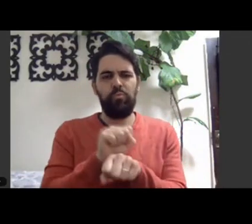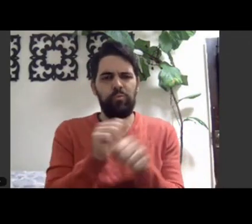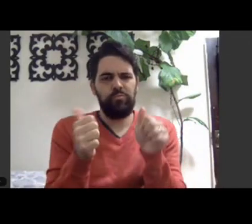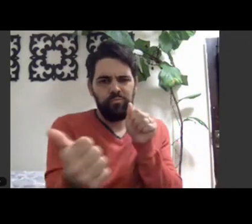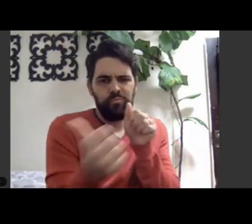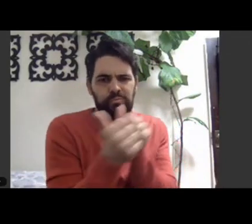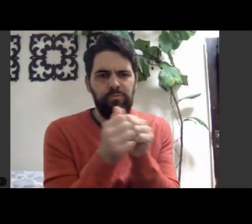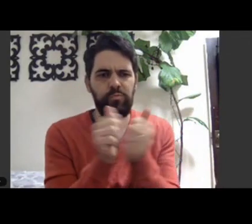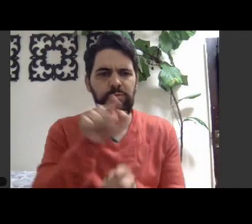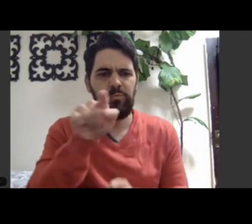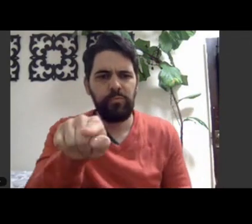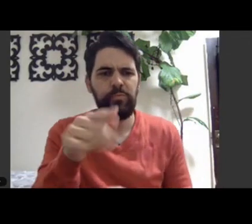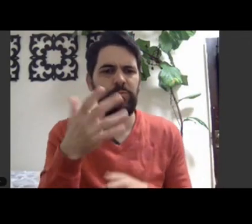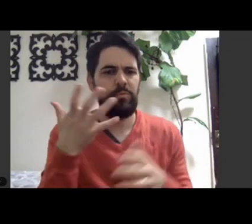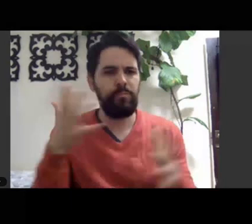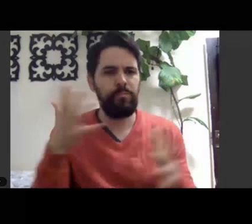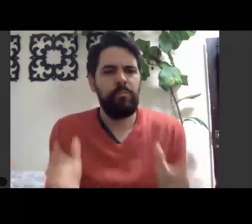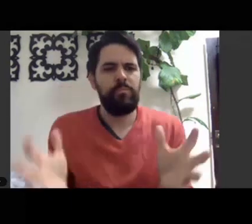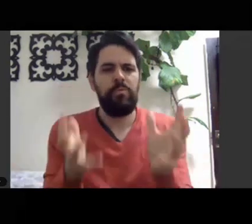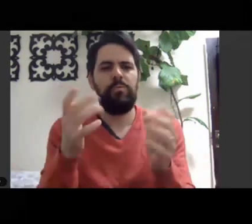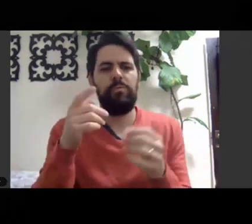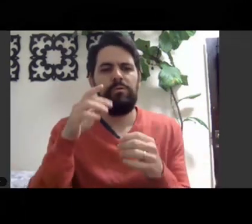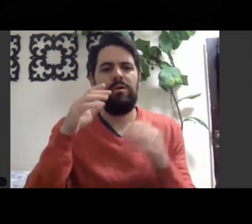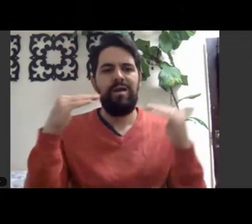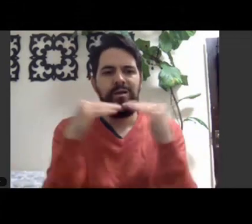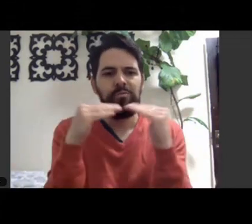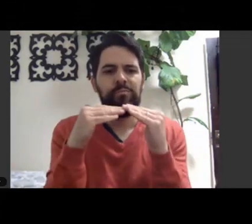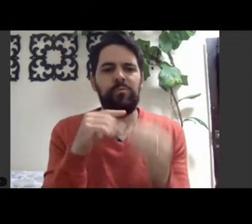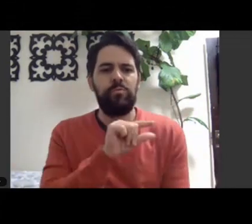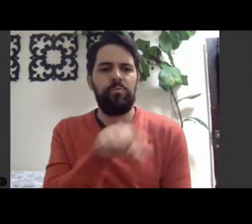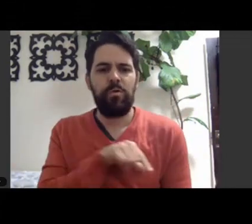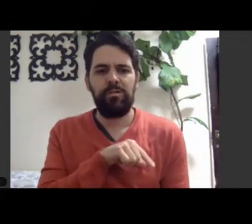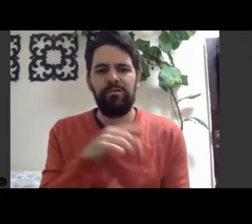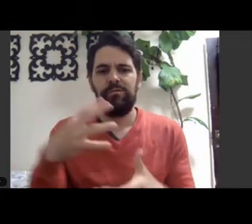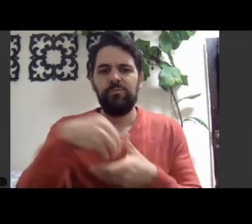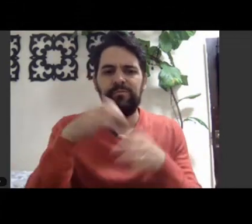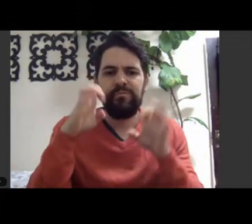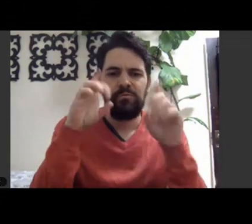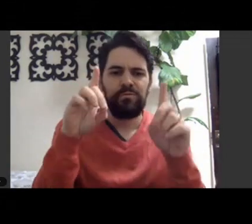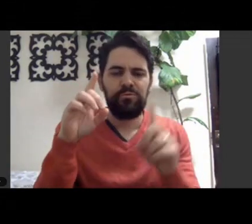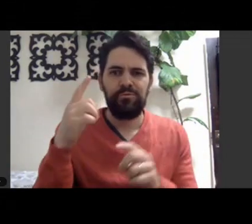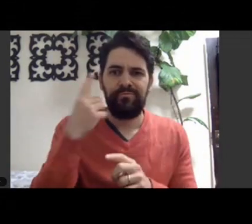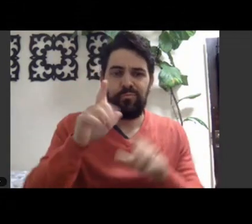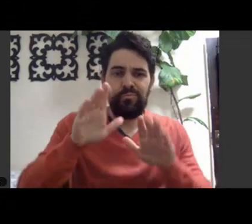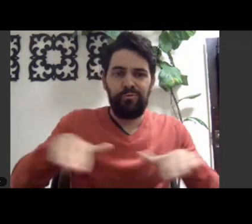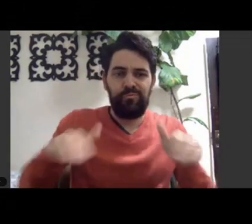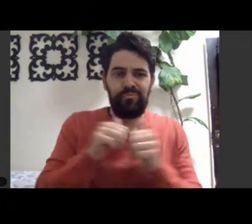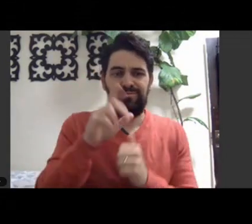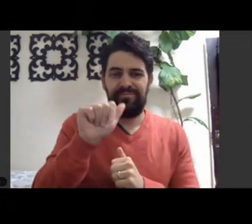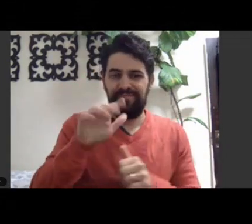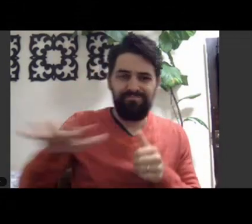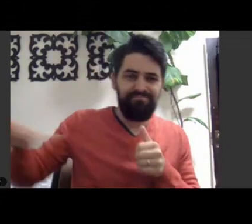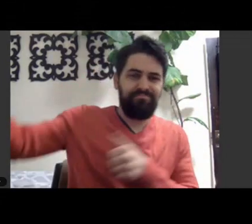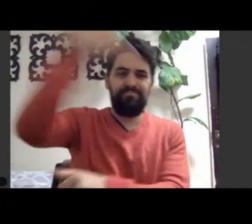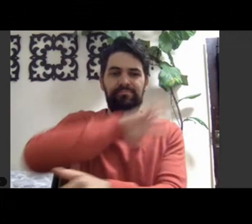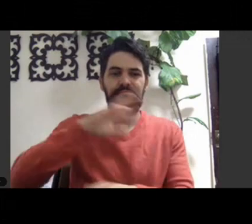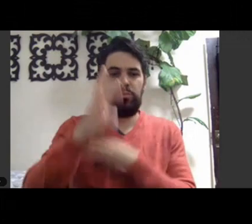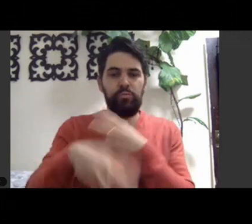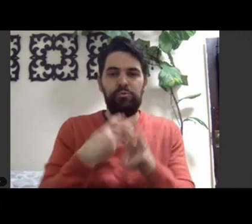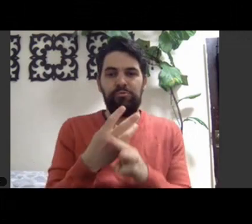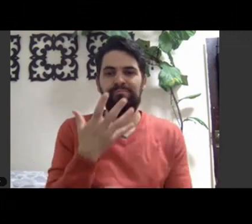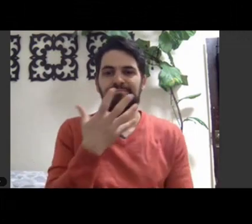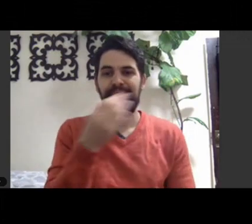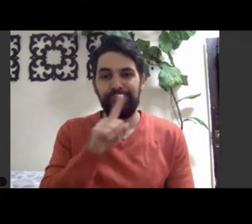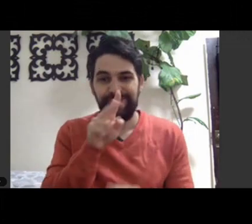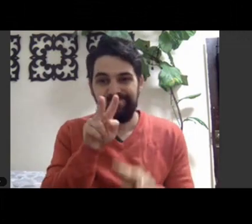and meeting here with us today. USAID is very proud to work with all of you and promote more